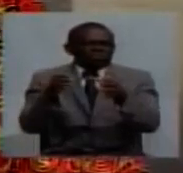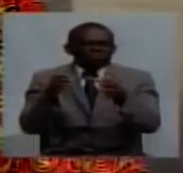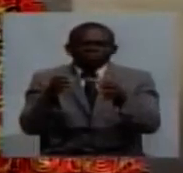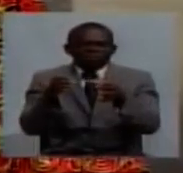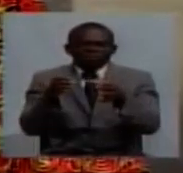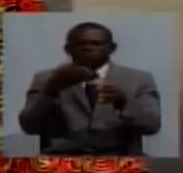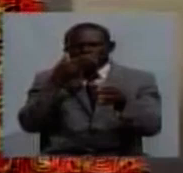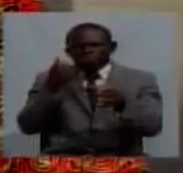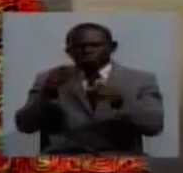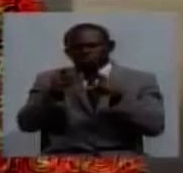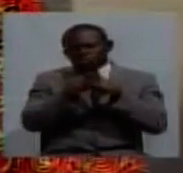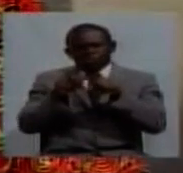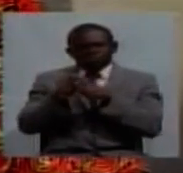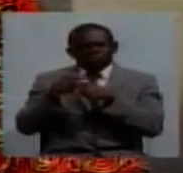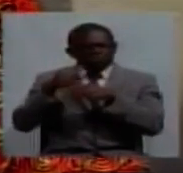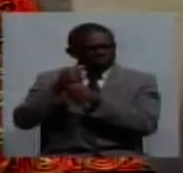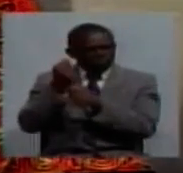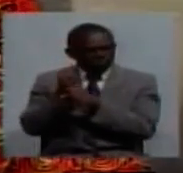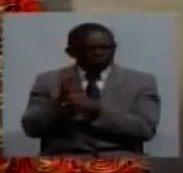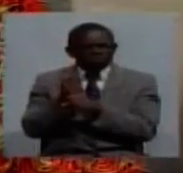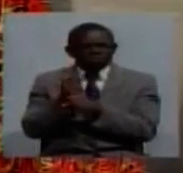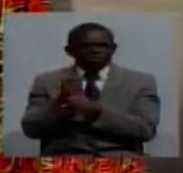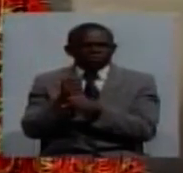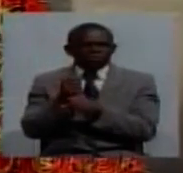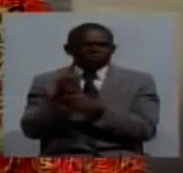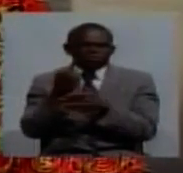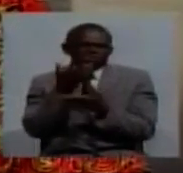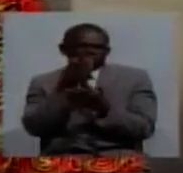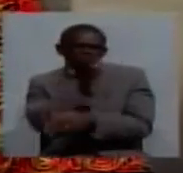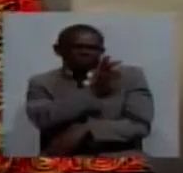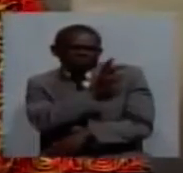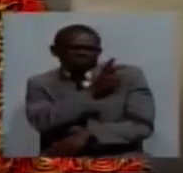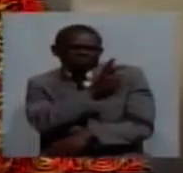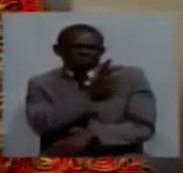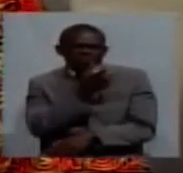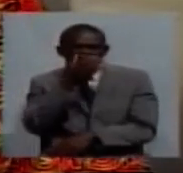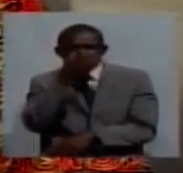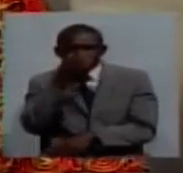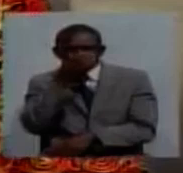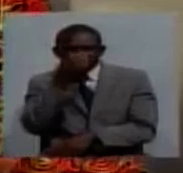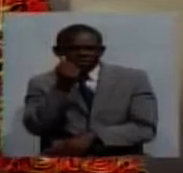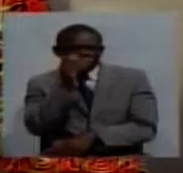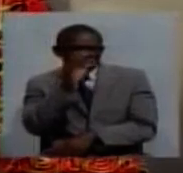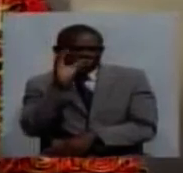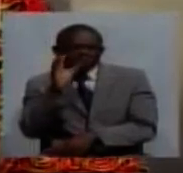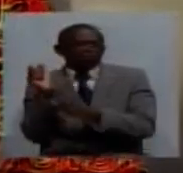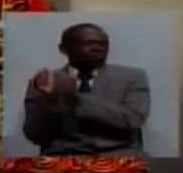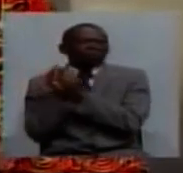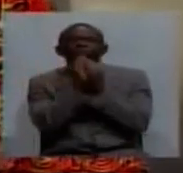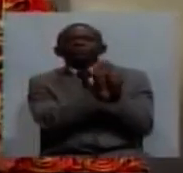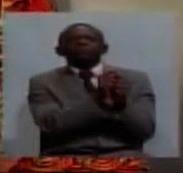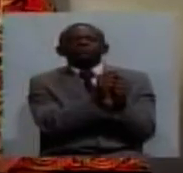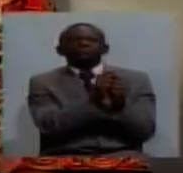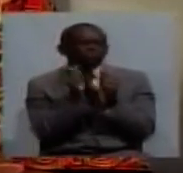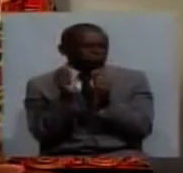investigative and enforcement wing present? If they smell a rat, something fishy went on here, can they take it up on immediately